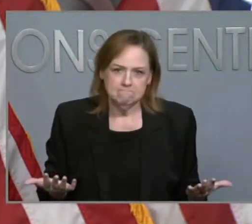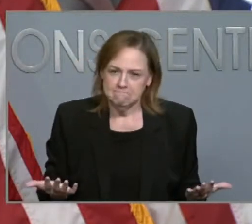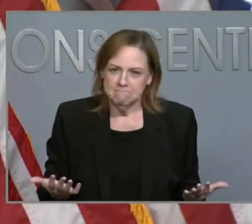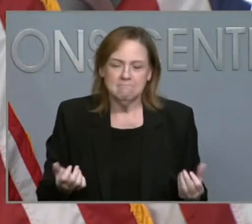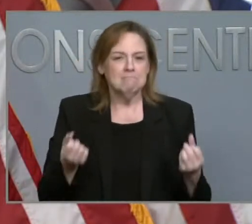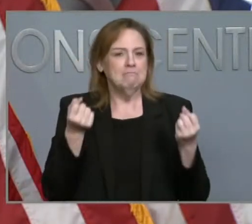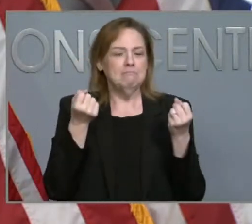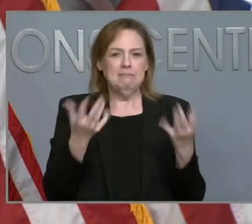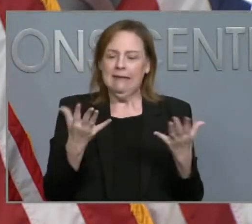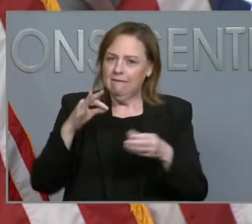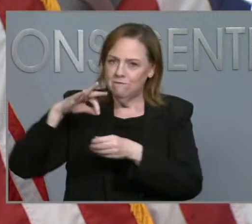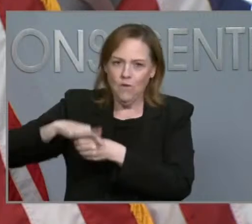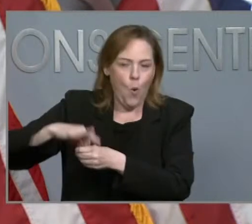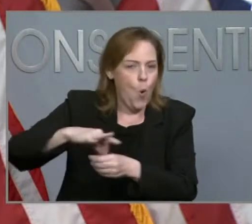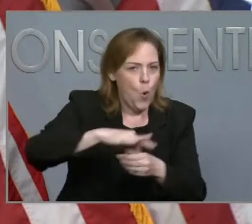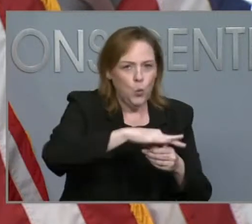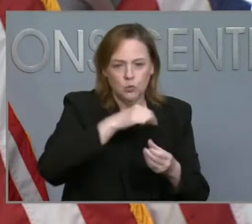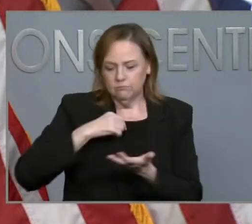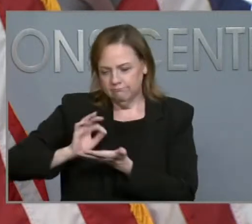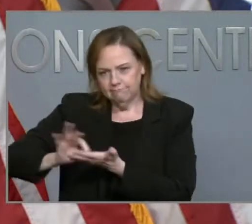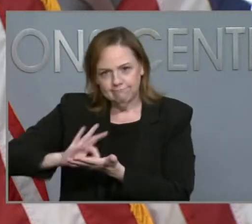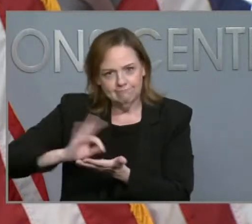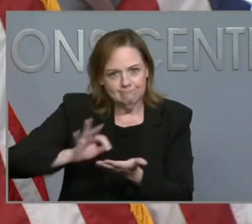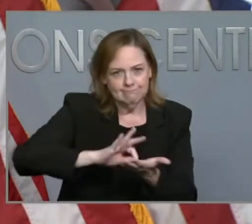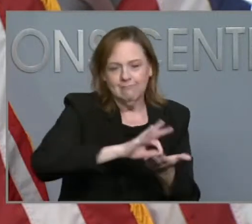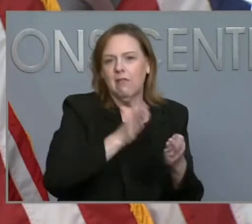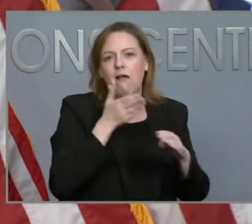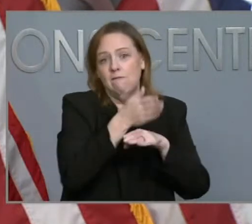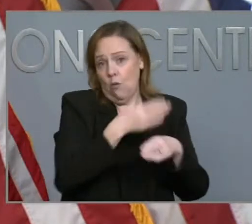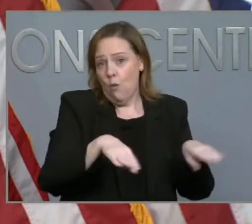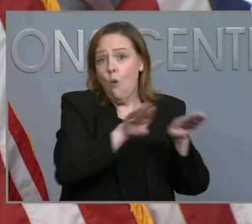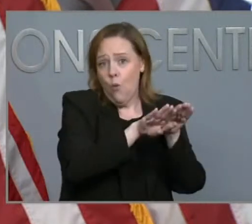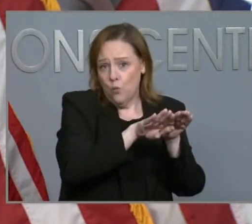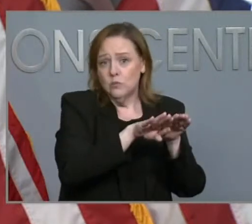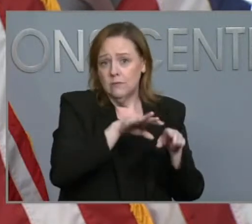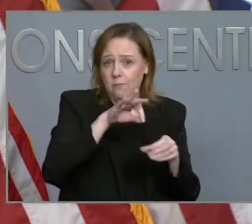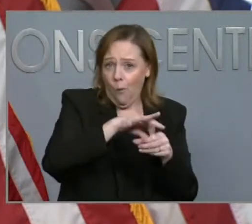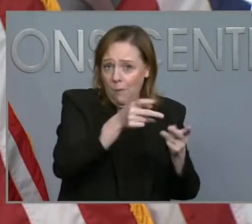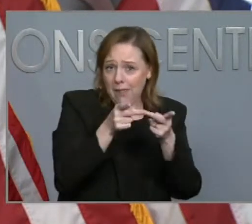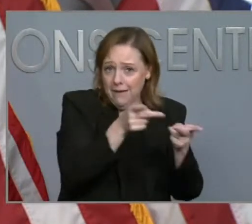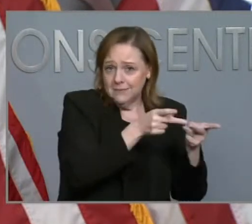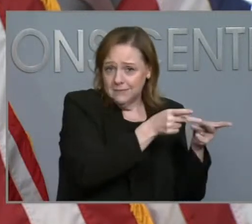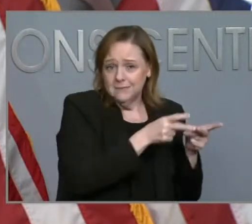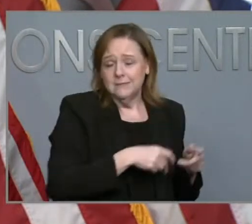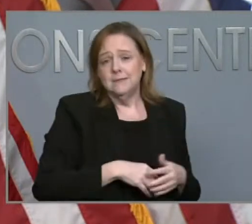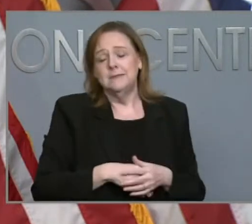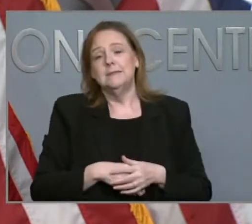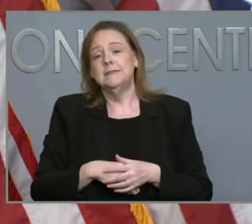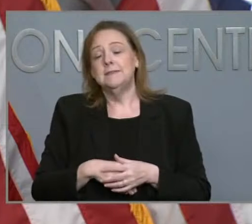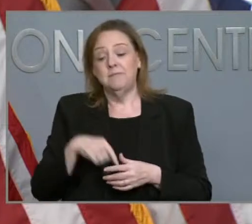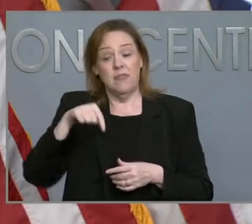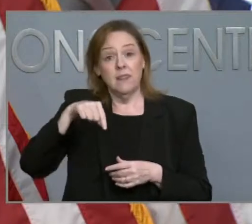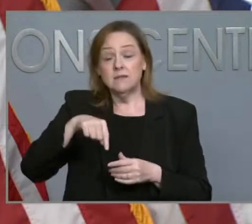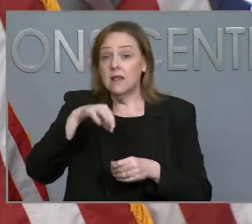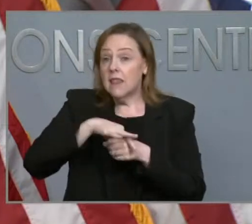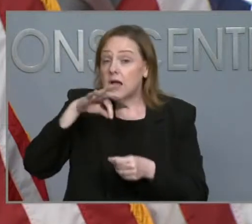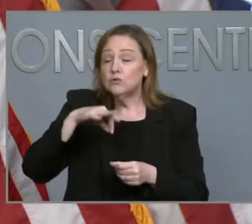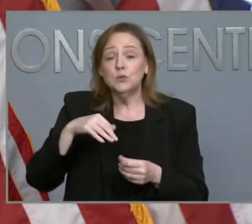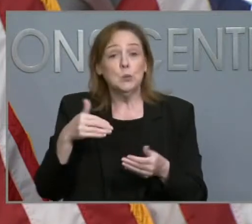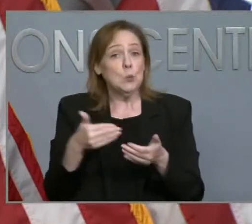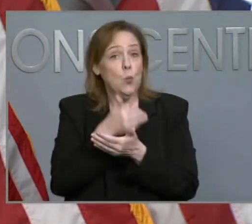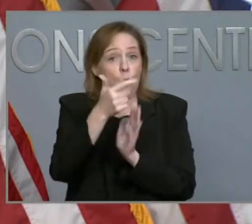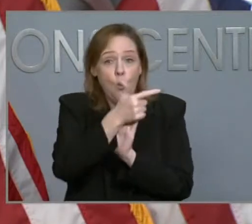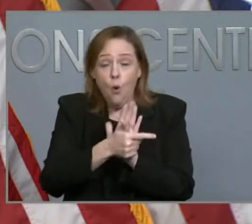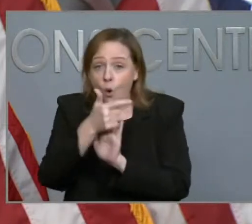a lot of votes to deal with once the polls close. With this election, new to our laws, we